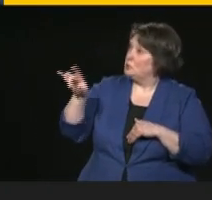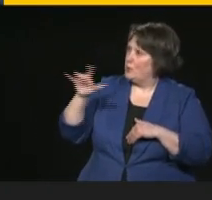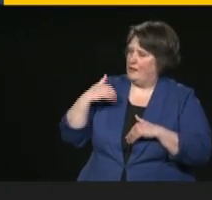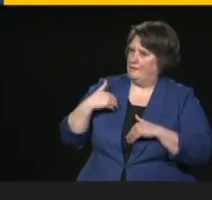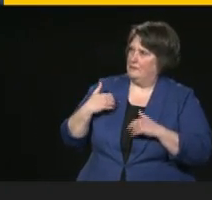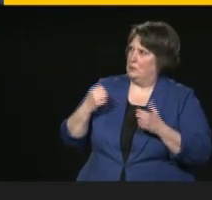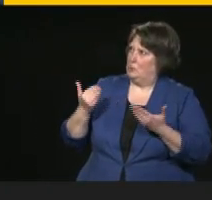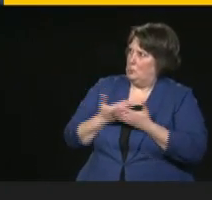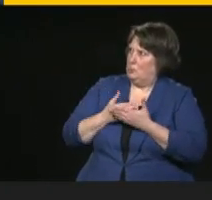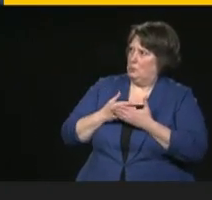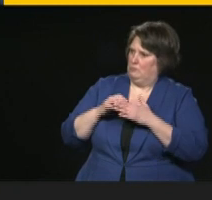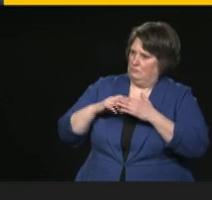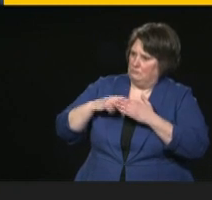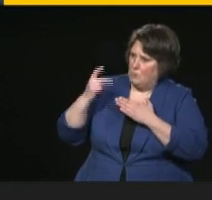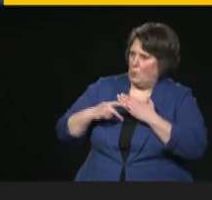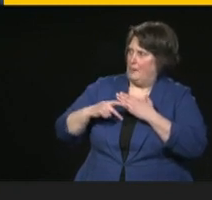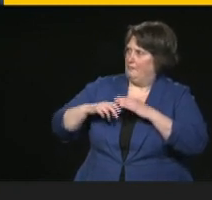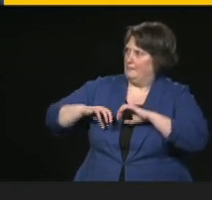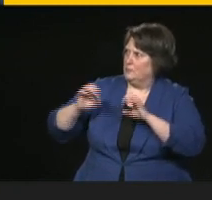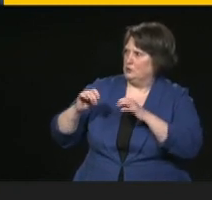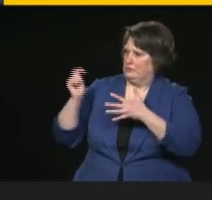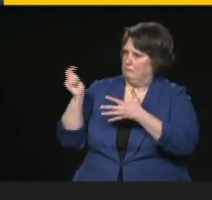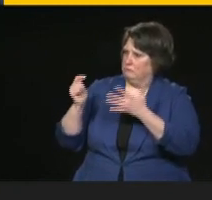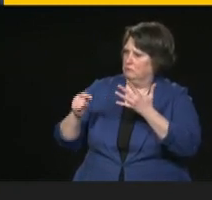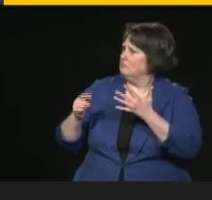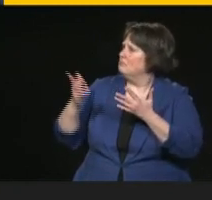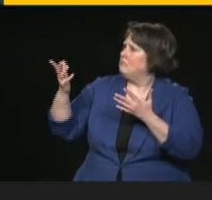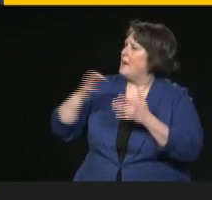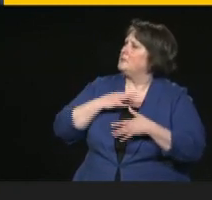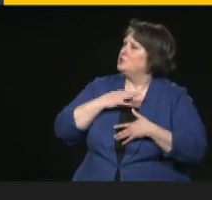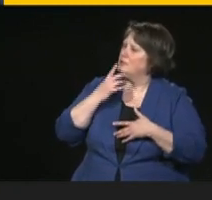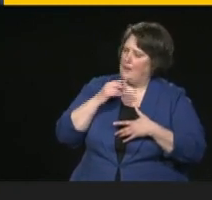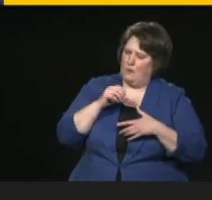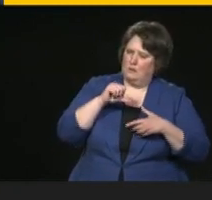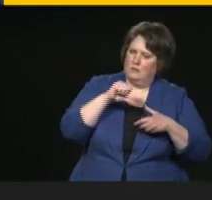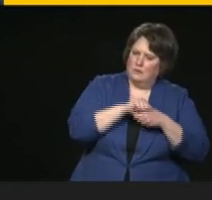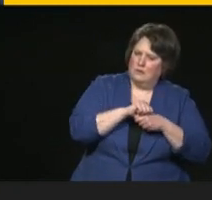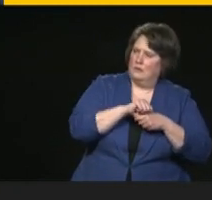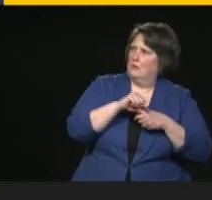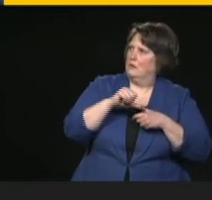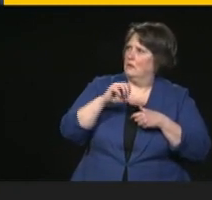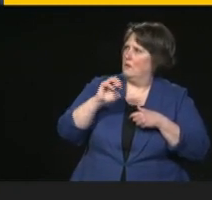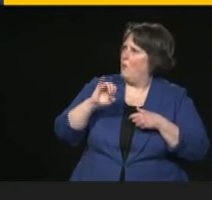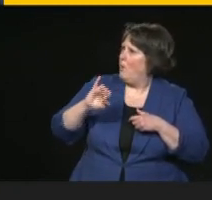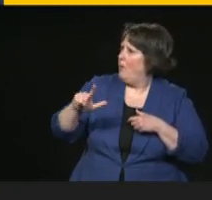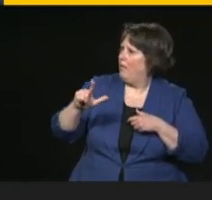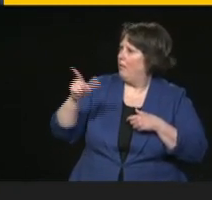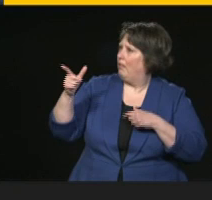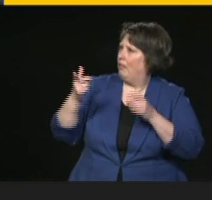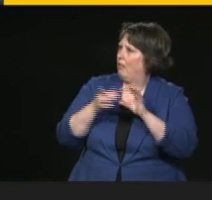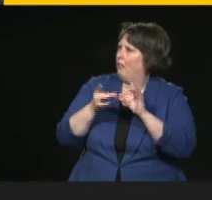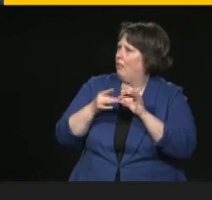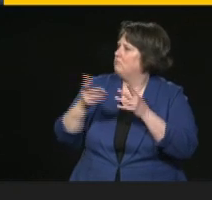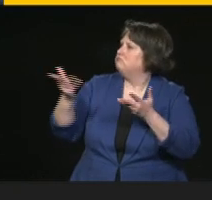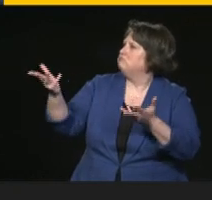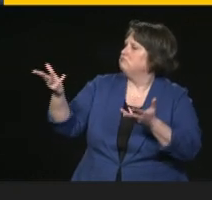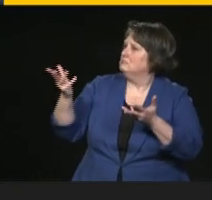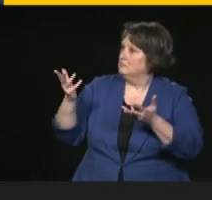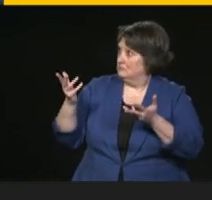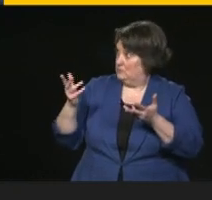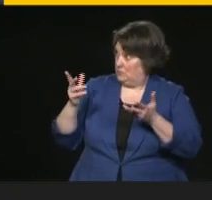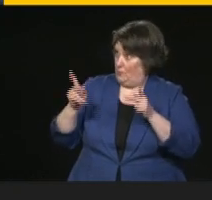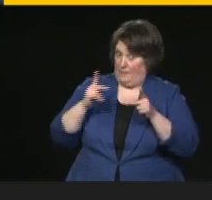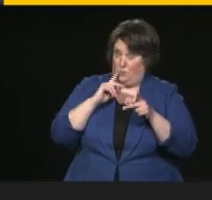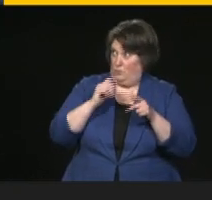but we haven't heard a lot about the energy sector. You referred to that briefly in your comments. What would you say, I guess, to people in Alberta or Saskatchewan that were struggling long before